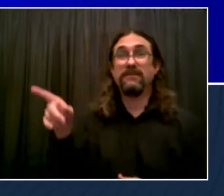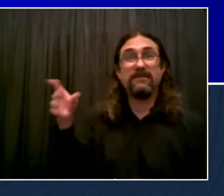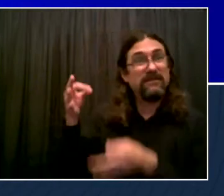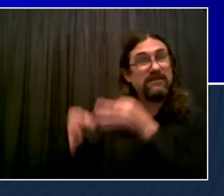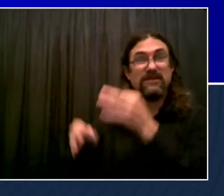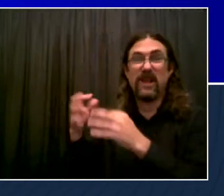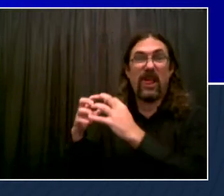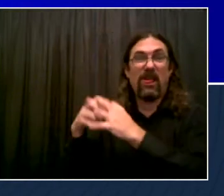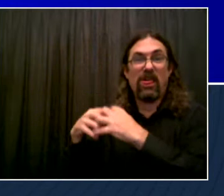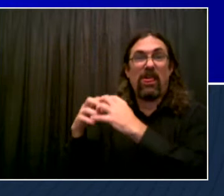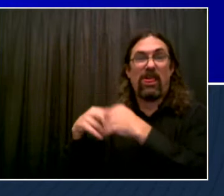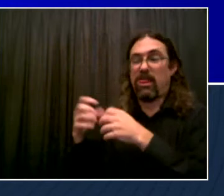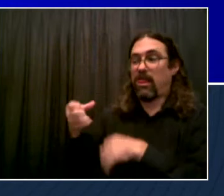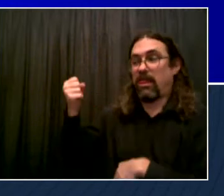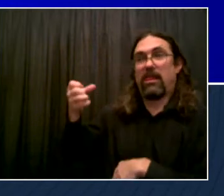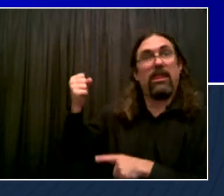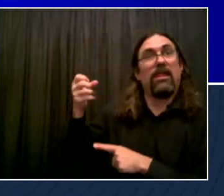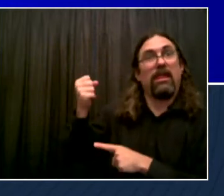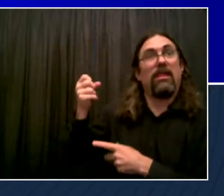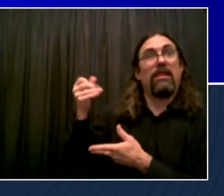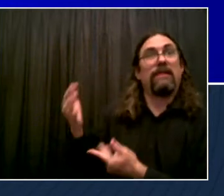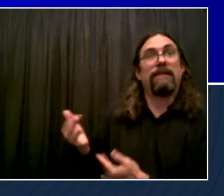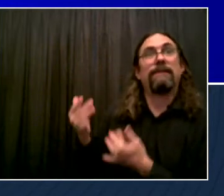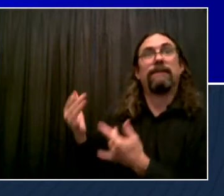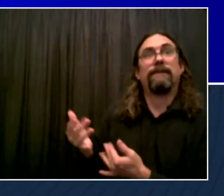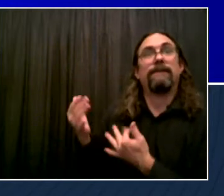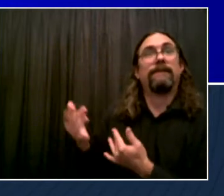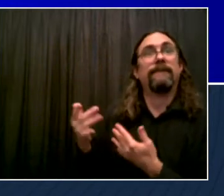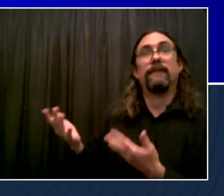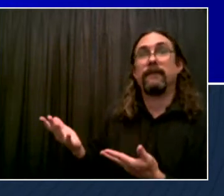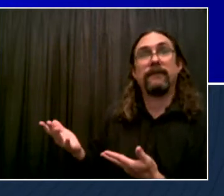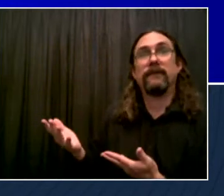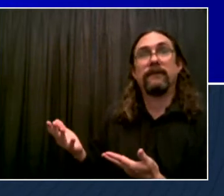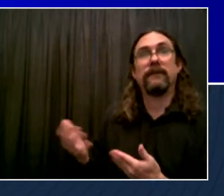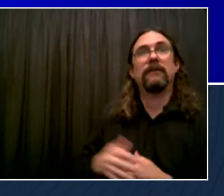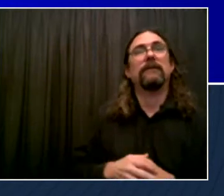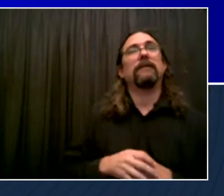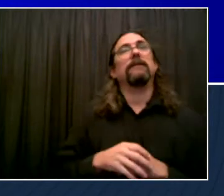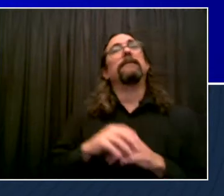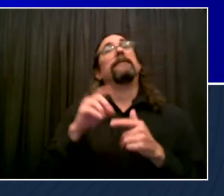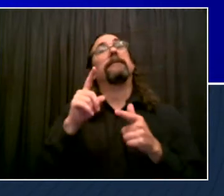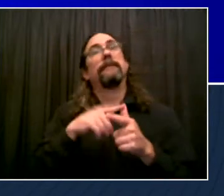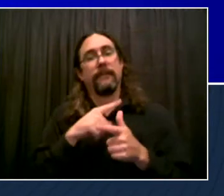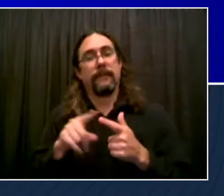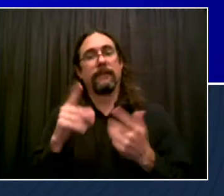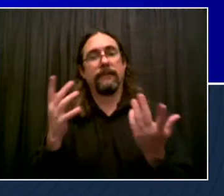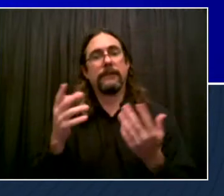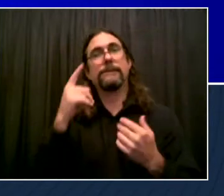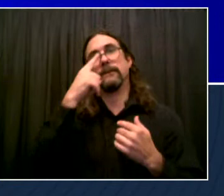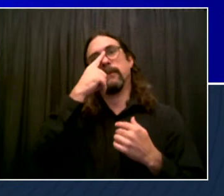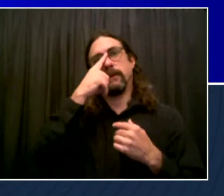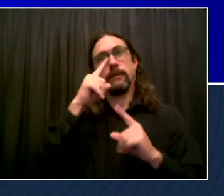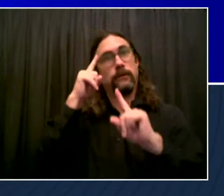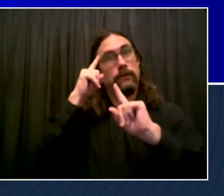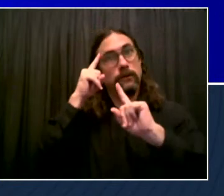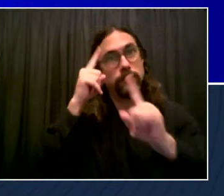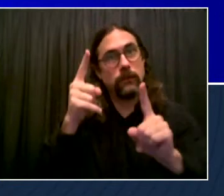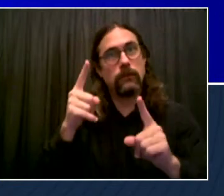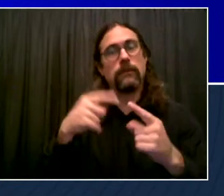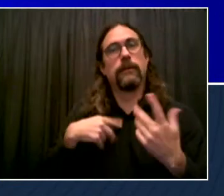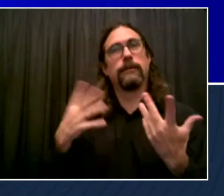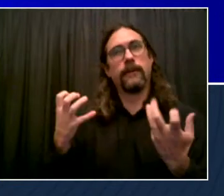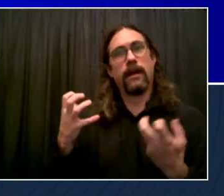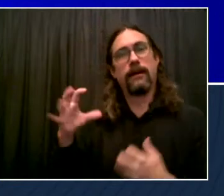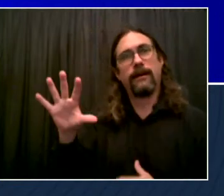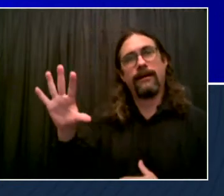500 cases. There's more than that at RIKERS of people who have been there for a very long time awaiting trial. We need to see 500 cases